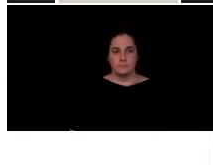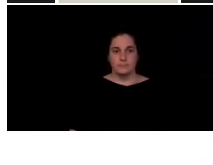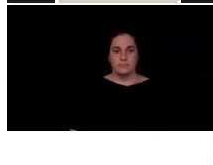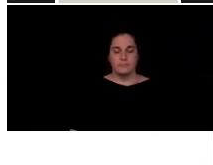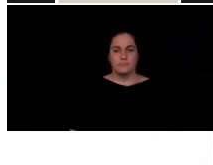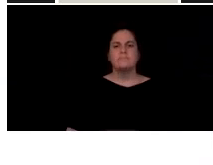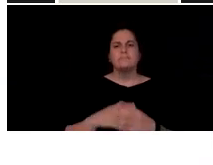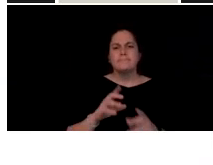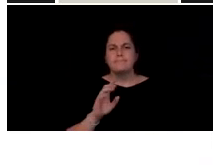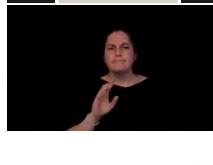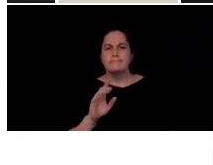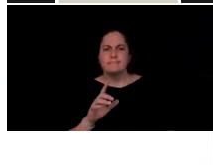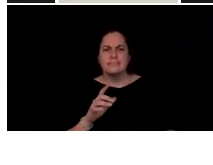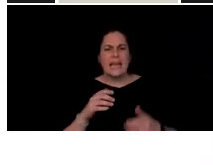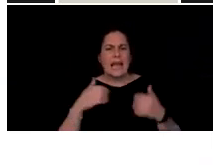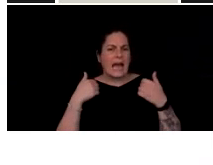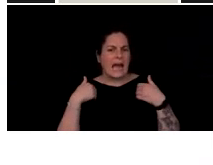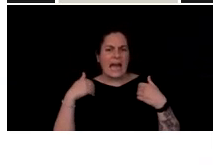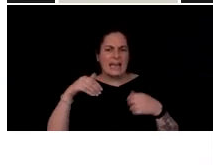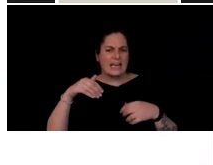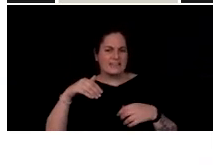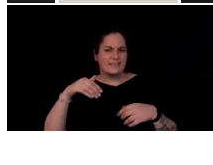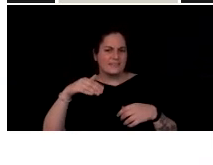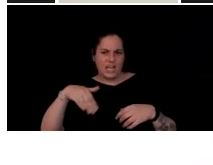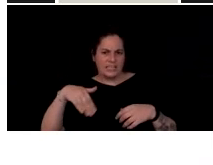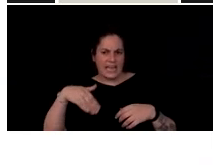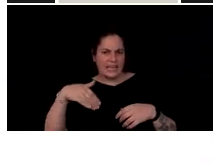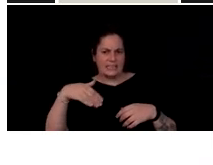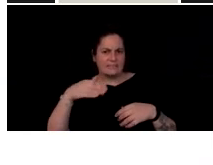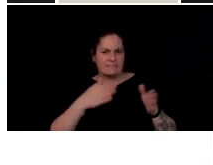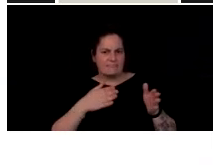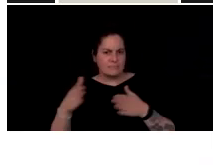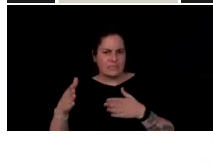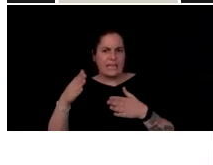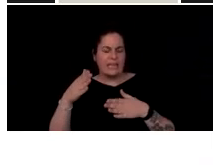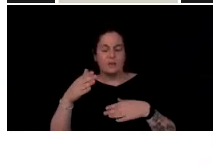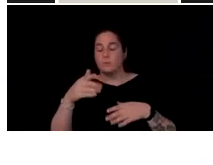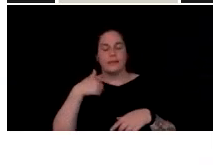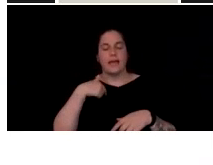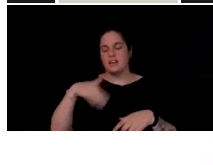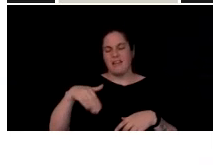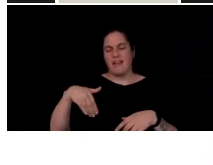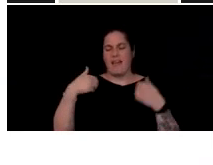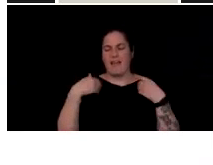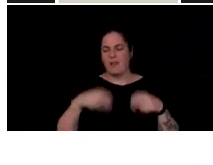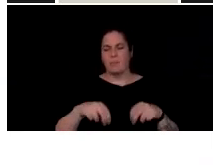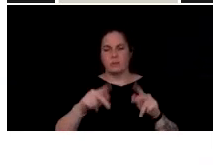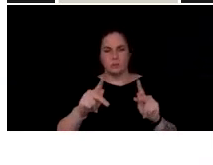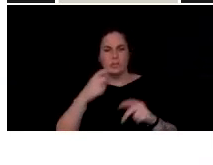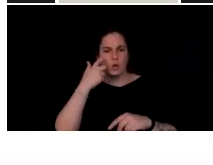I haven't had an opportunity to watch it yet. Can you kind of sum it up real quick for me? Yes, the project